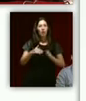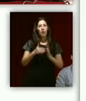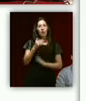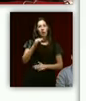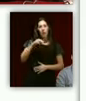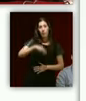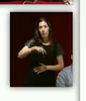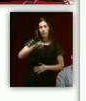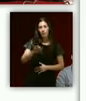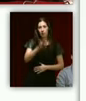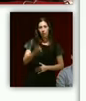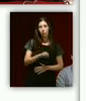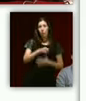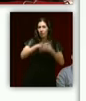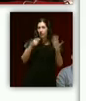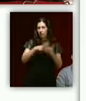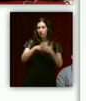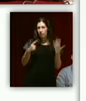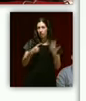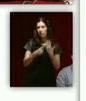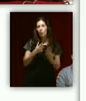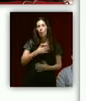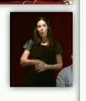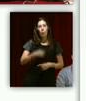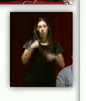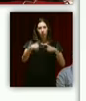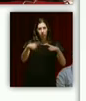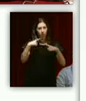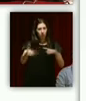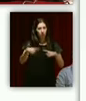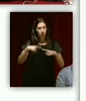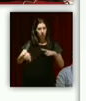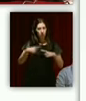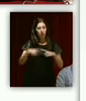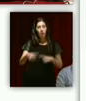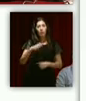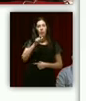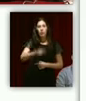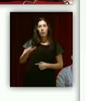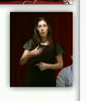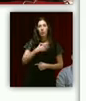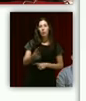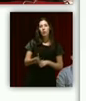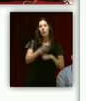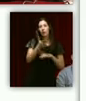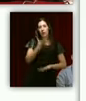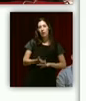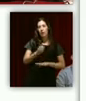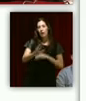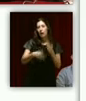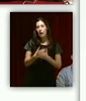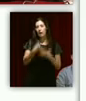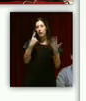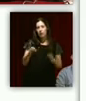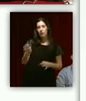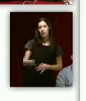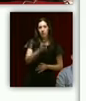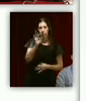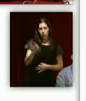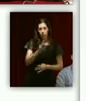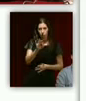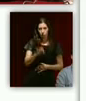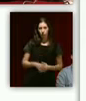can carry out actions every 16 milliseconds. Every 16 milliseconds, you can send an order, a command, so